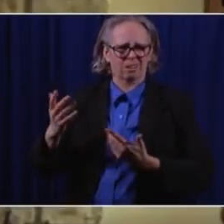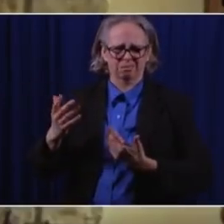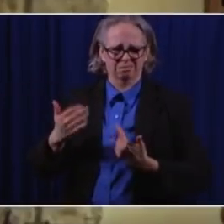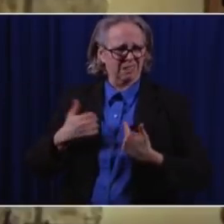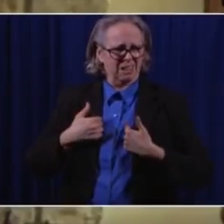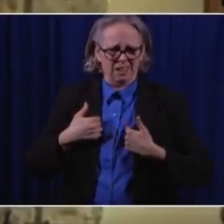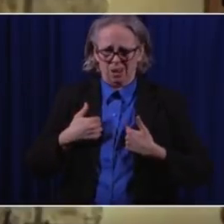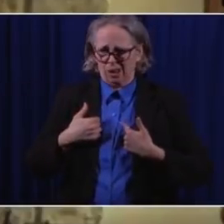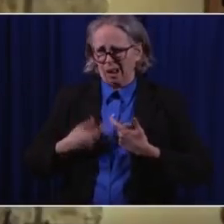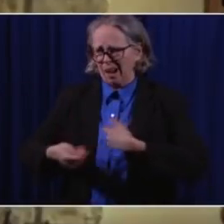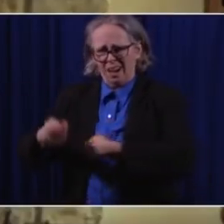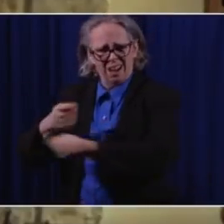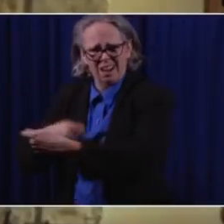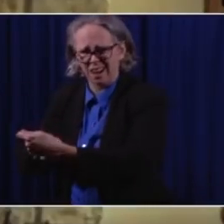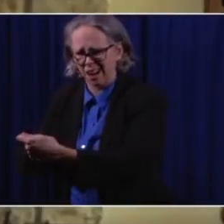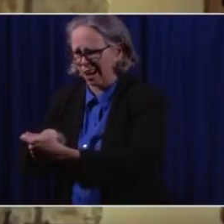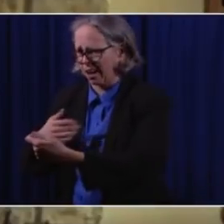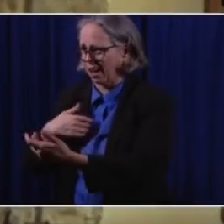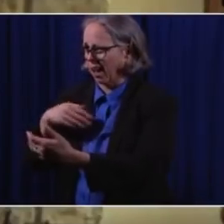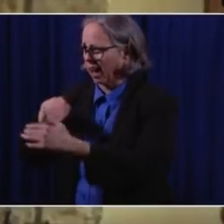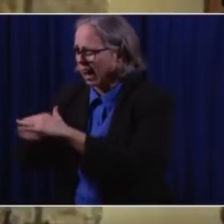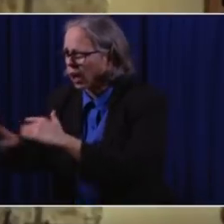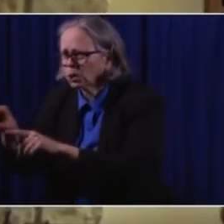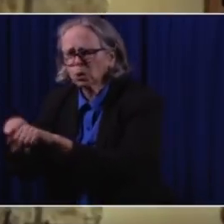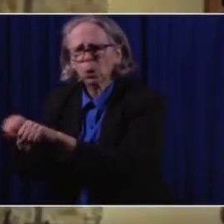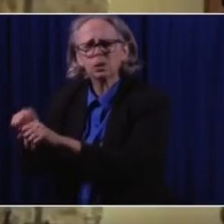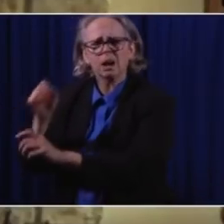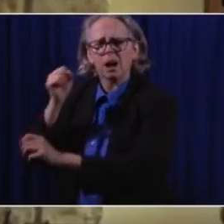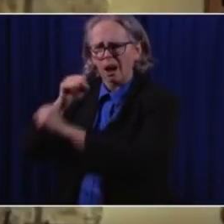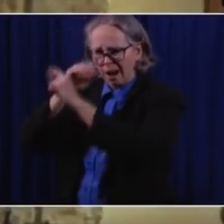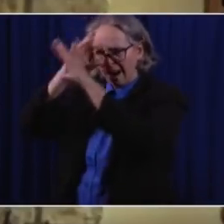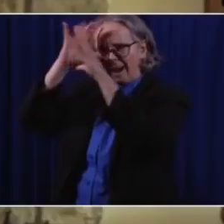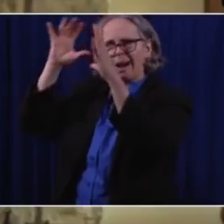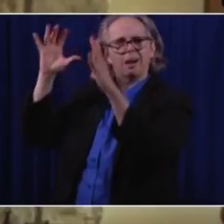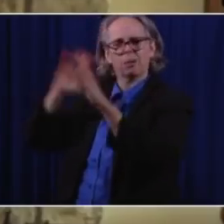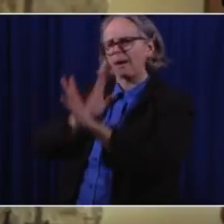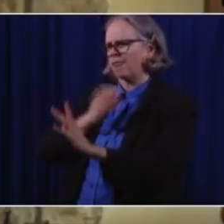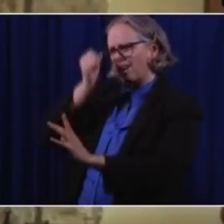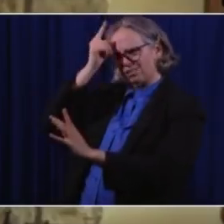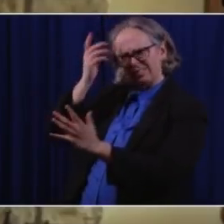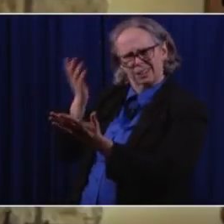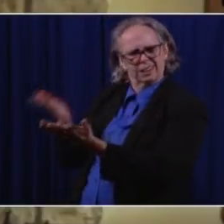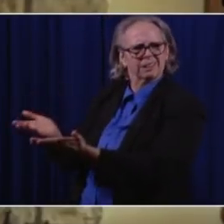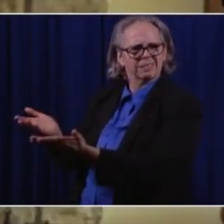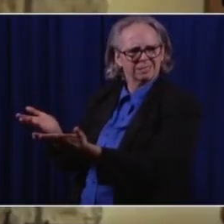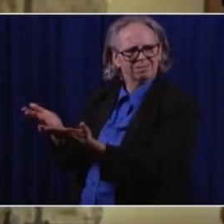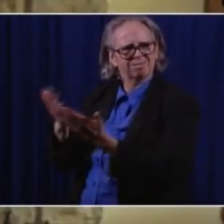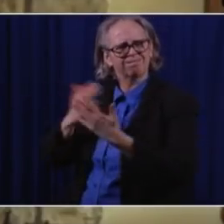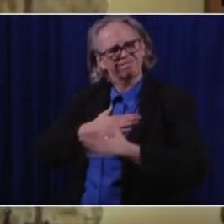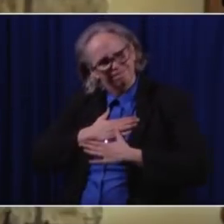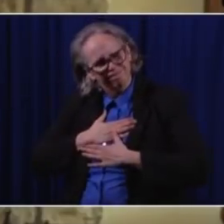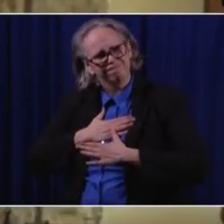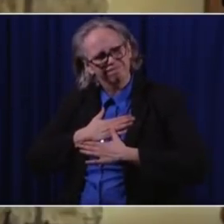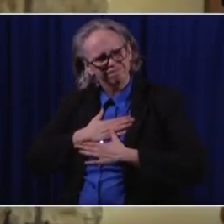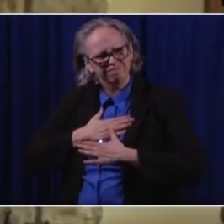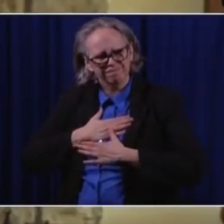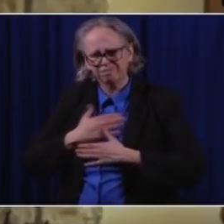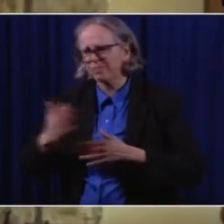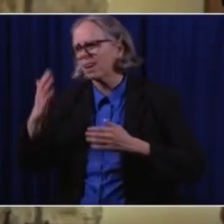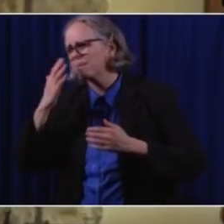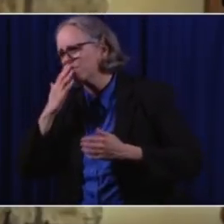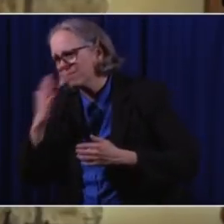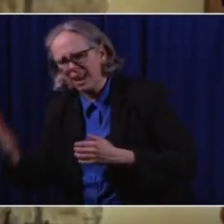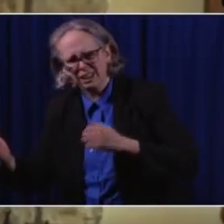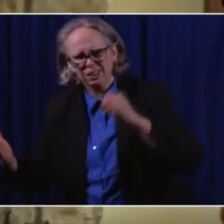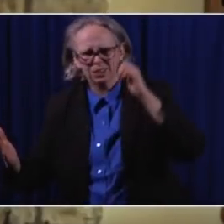we understand, but we don't. We have some idea, but we don't really fully understand what you're going through. So thank you very, very